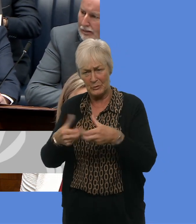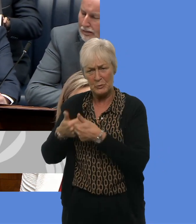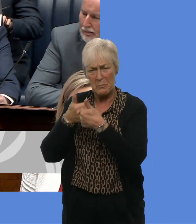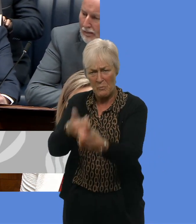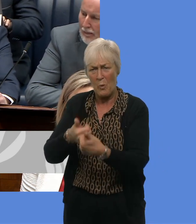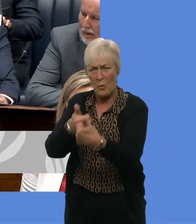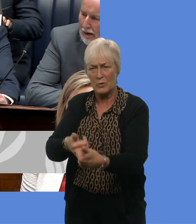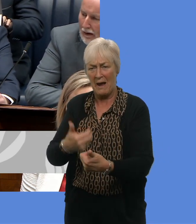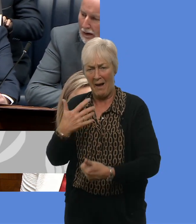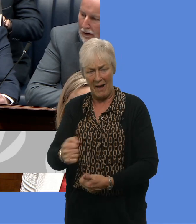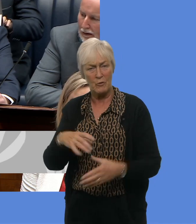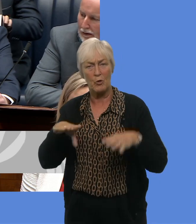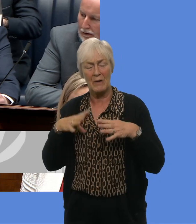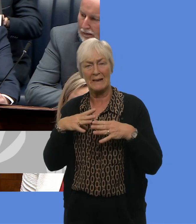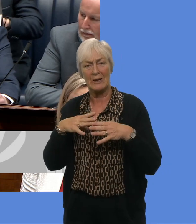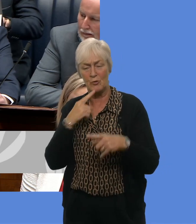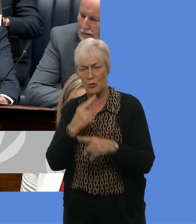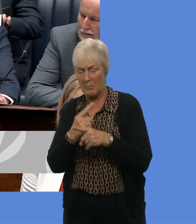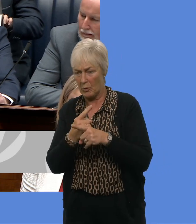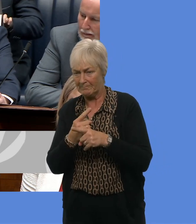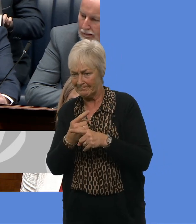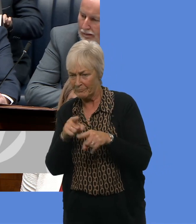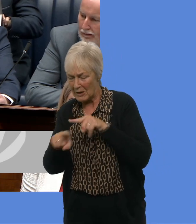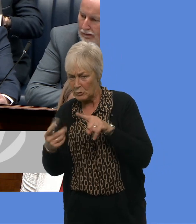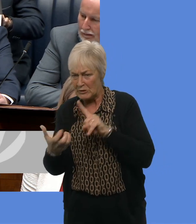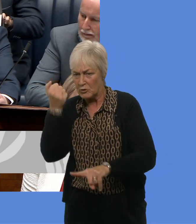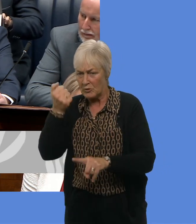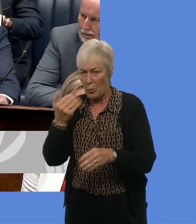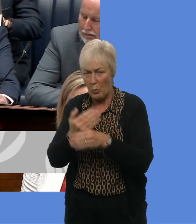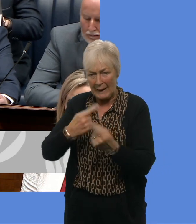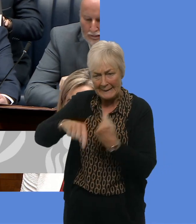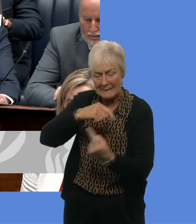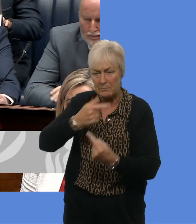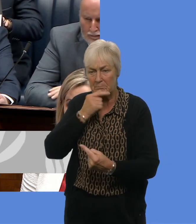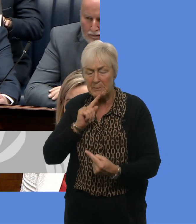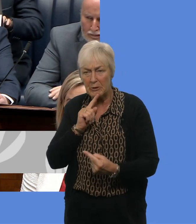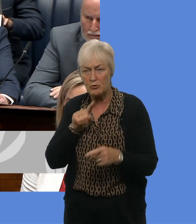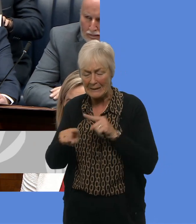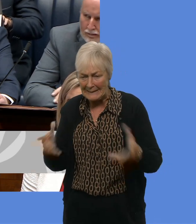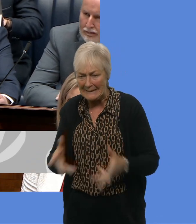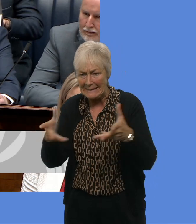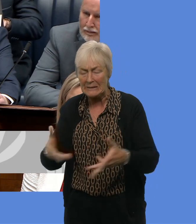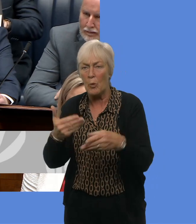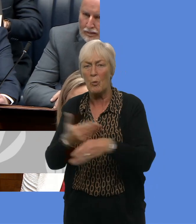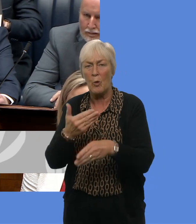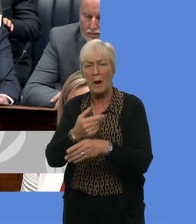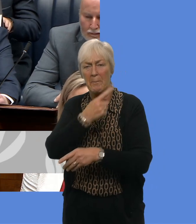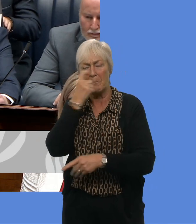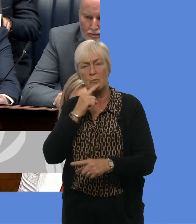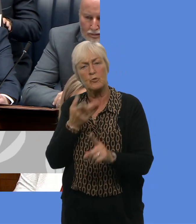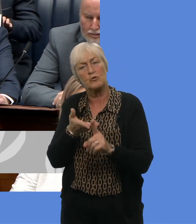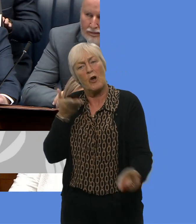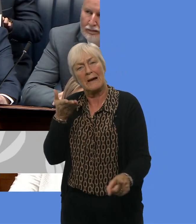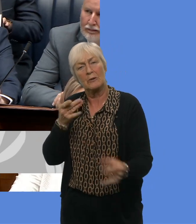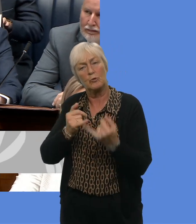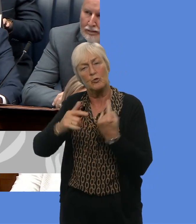already available to help address underachievement amongst working class Protestant boys. I refer the member to targeting social need, which